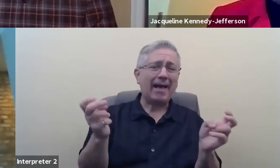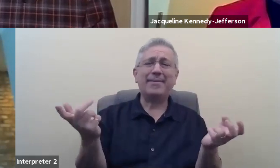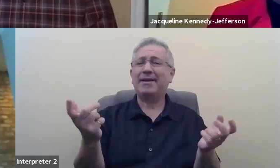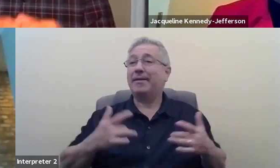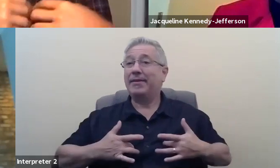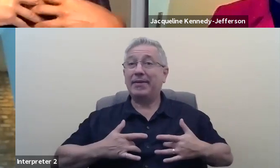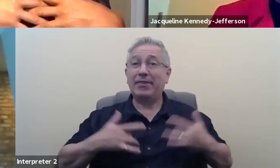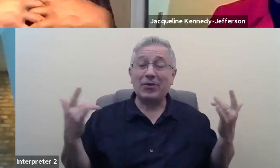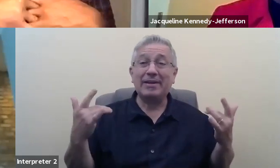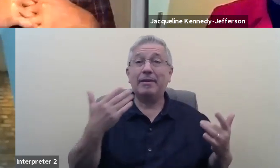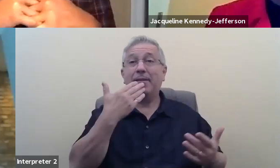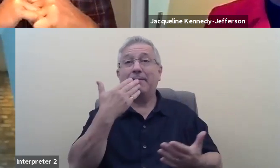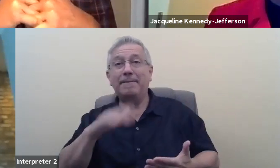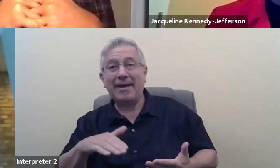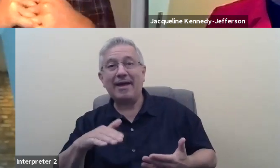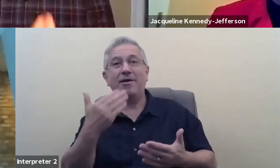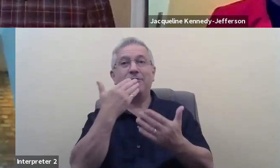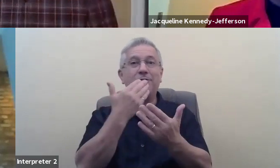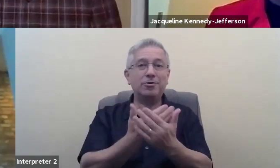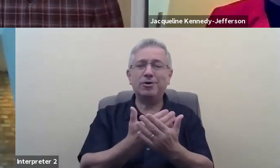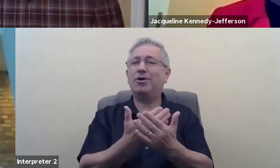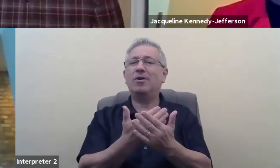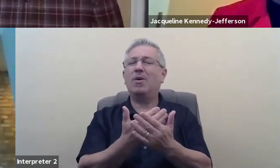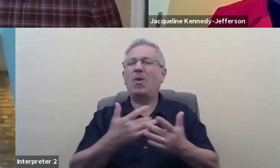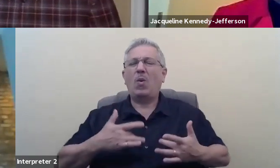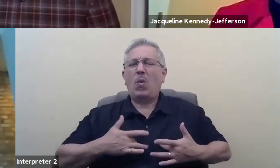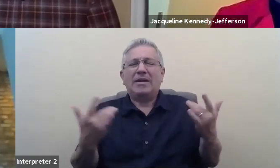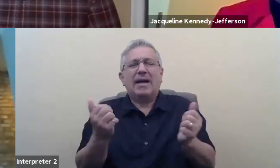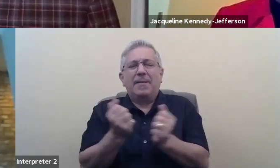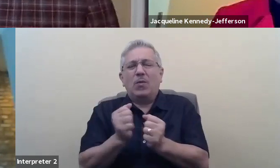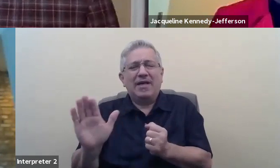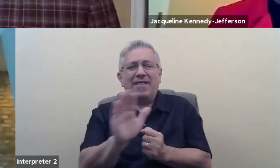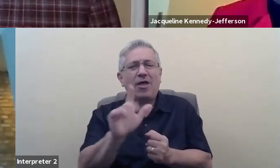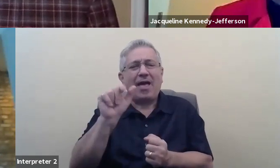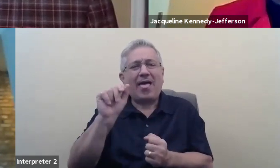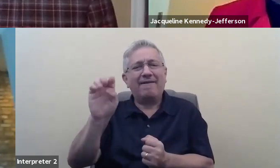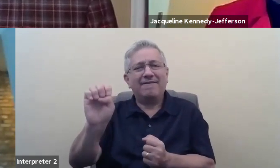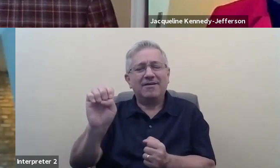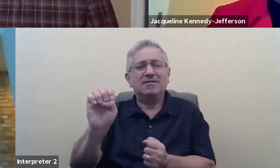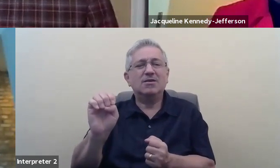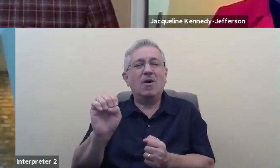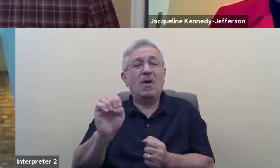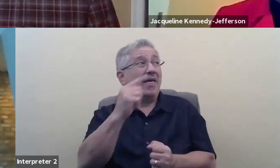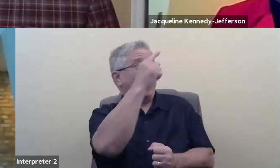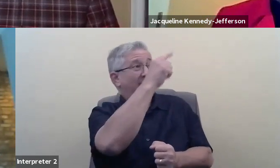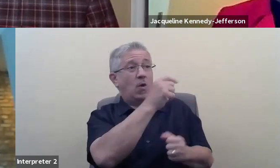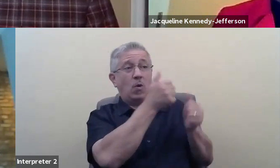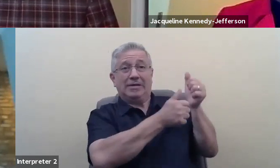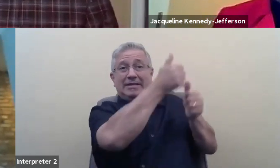lives. And so positioning this segment for our leaders, allowing our leaders to